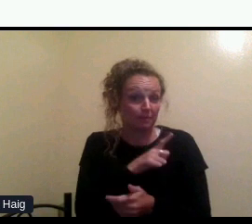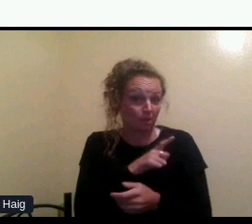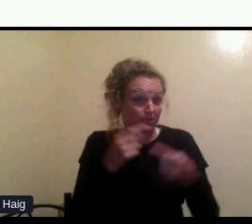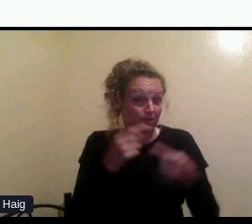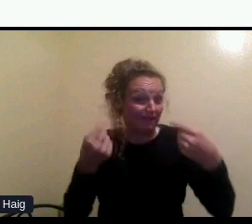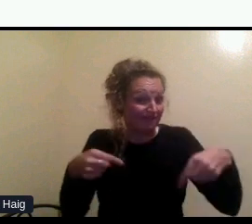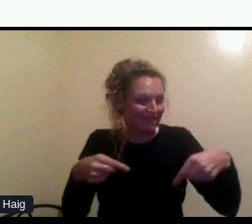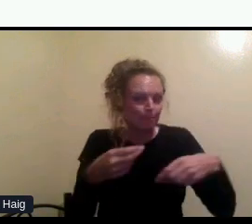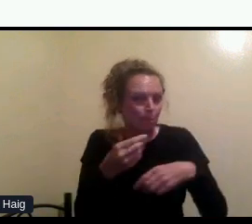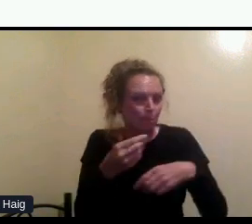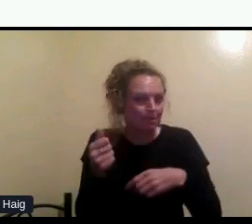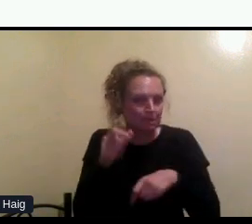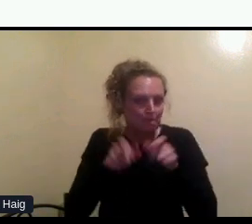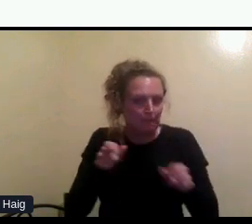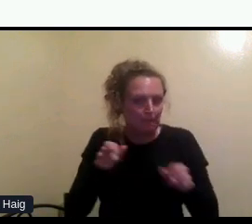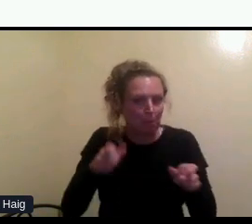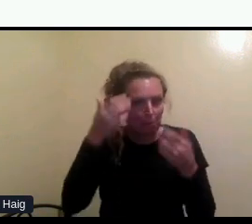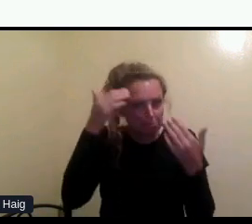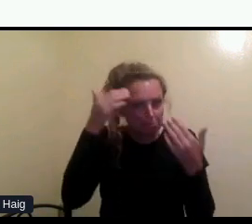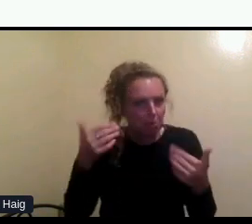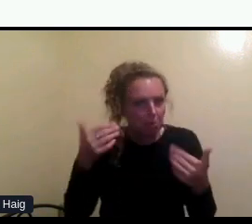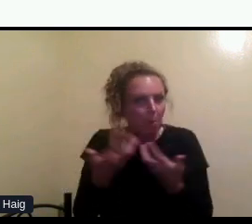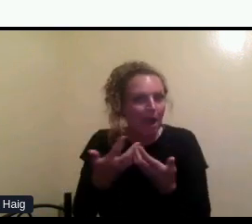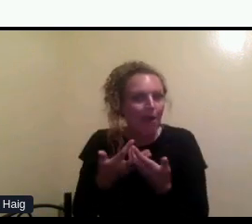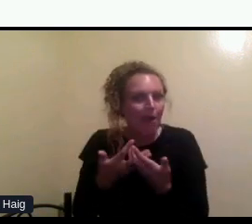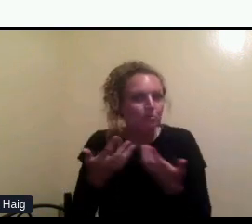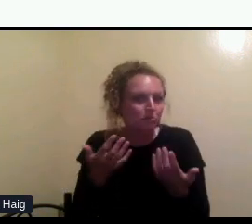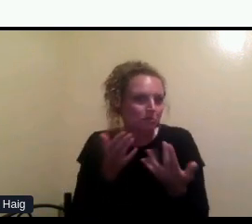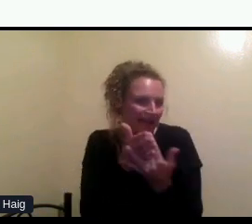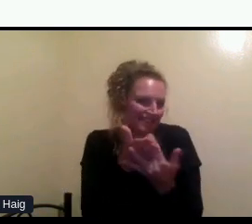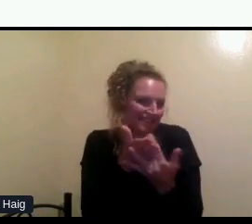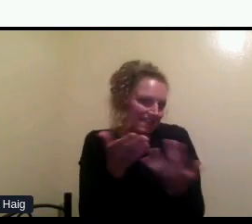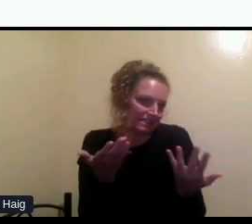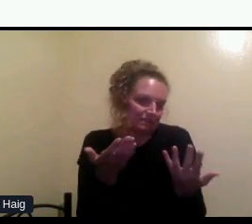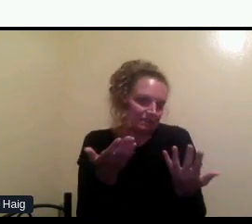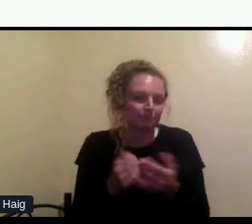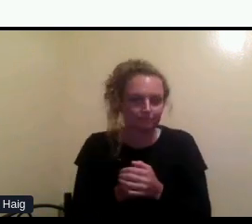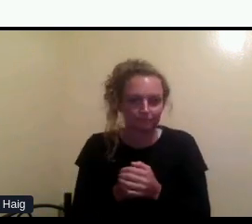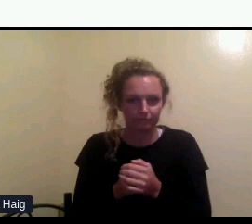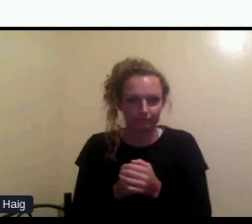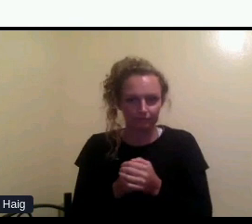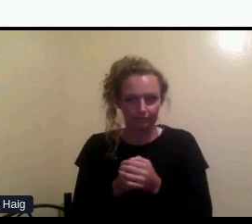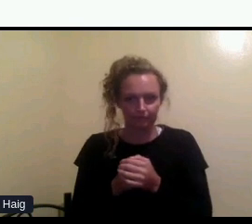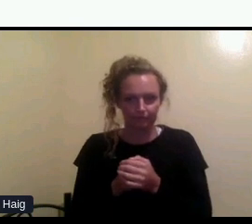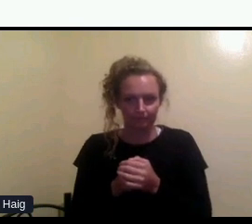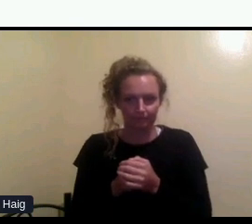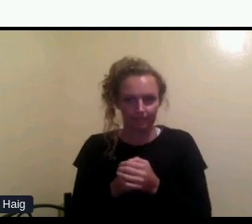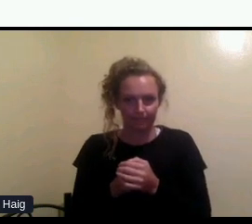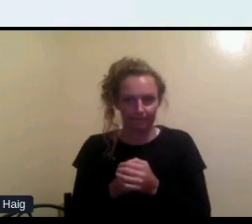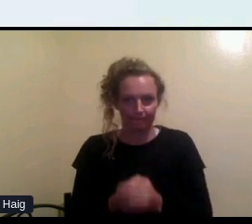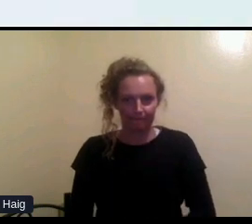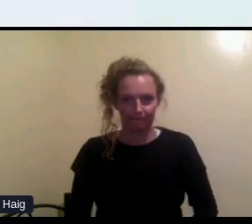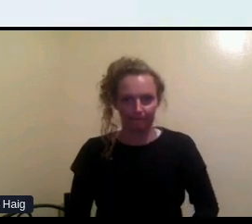to access it, and therefore it may as well not be available to those consumers who can't find it.